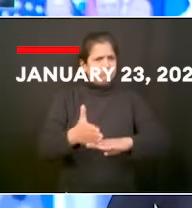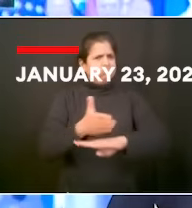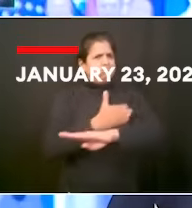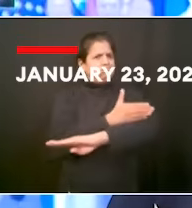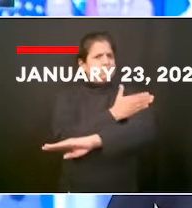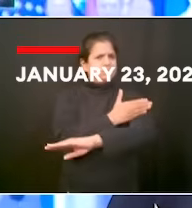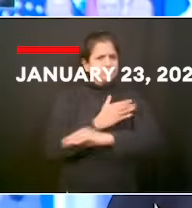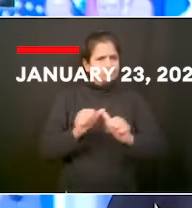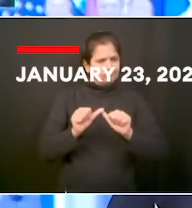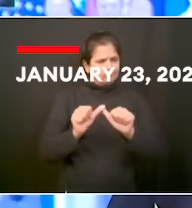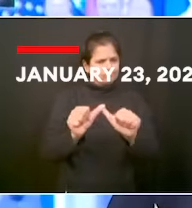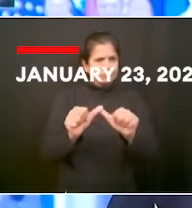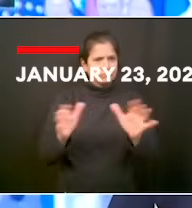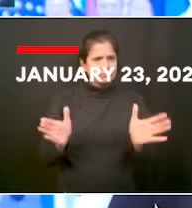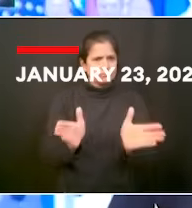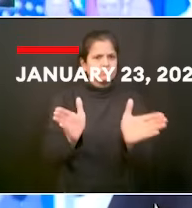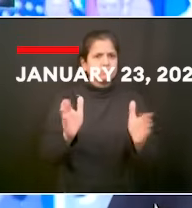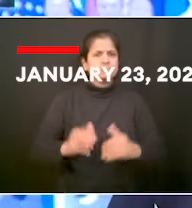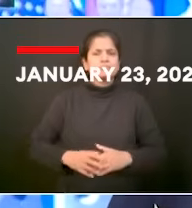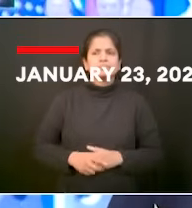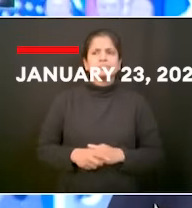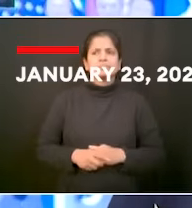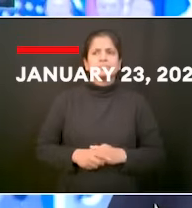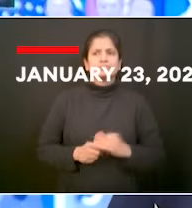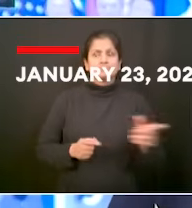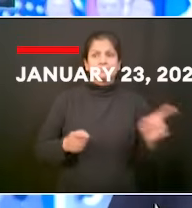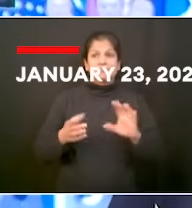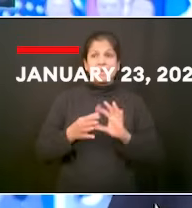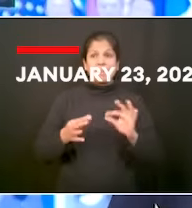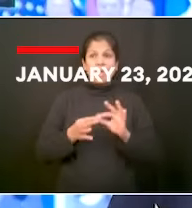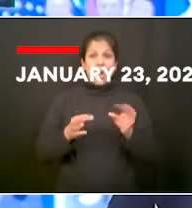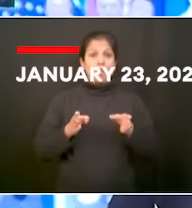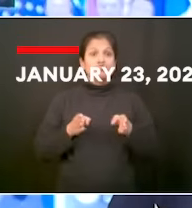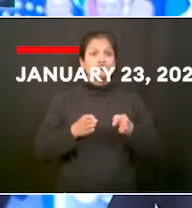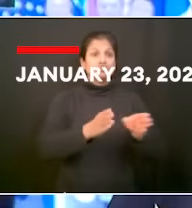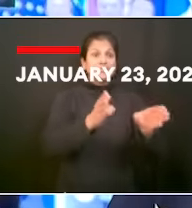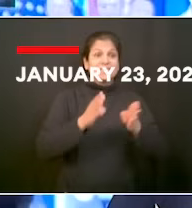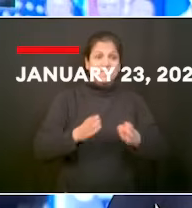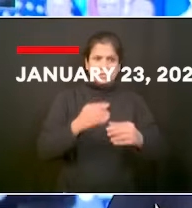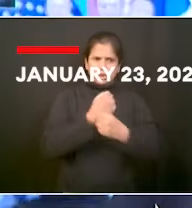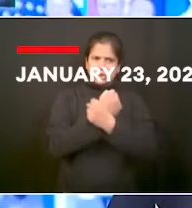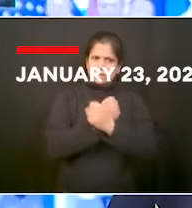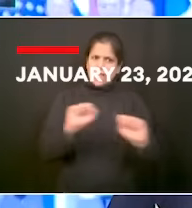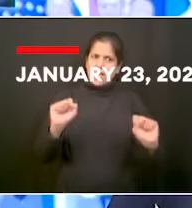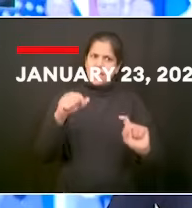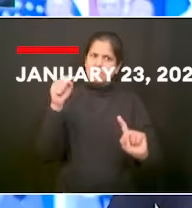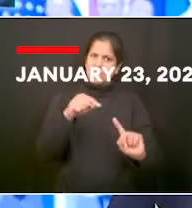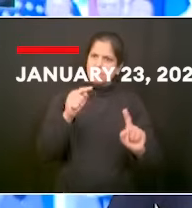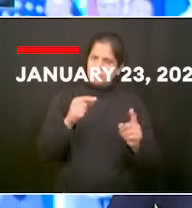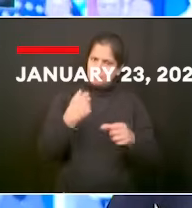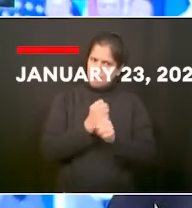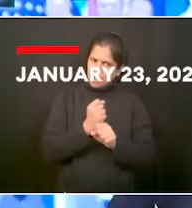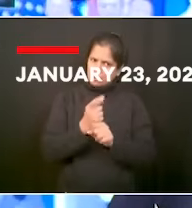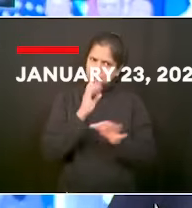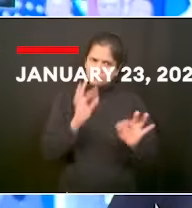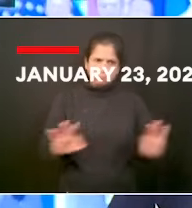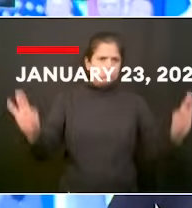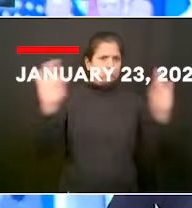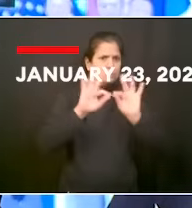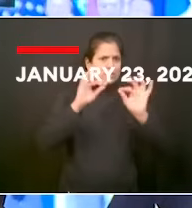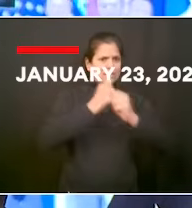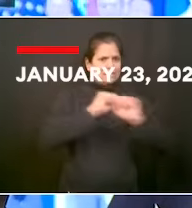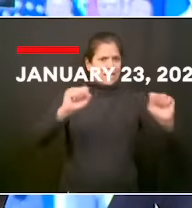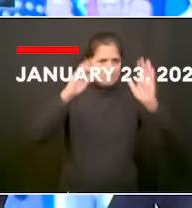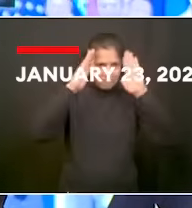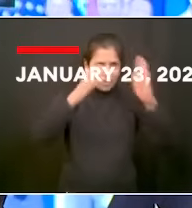directive that we have for our DOT is how do we make our streets the envy of the world. And I look forward to any of the medium and long-term lessons we can learn from this weekend